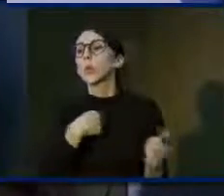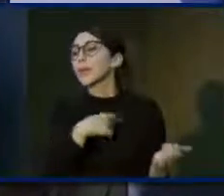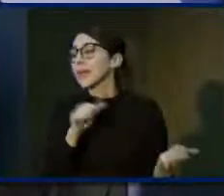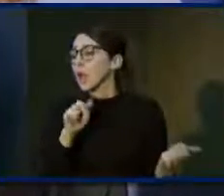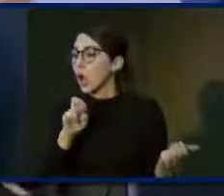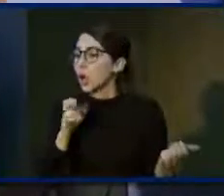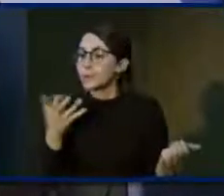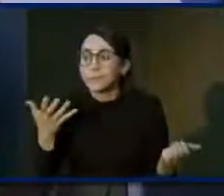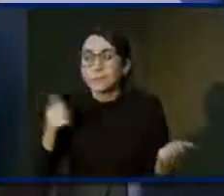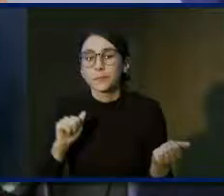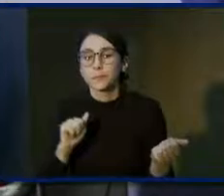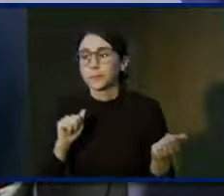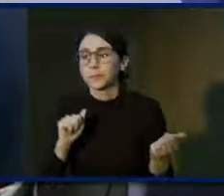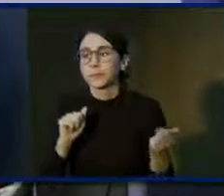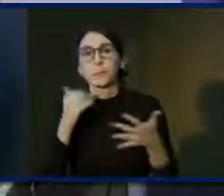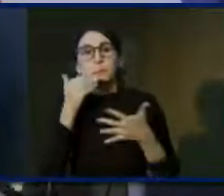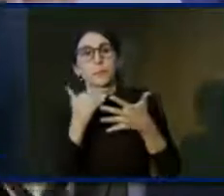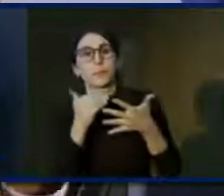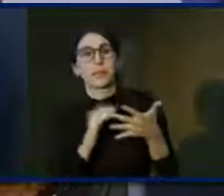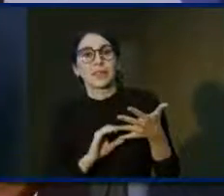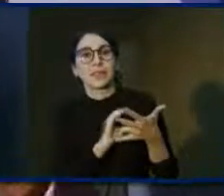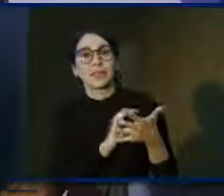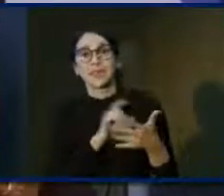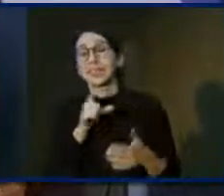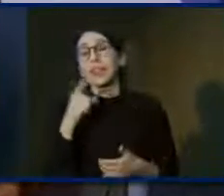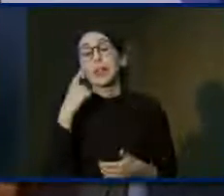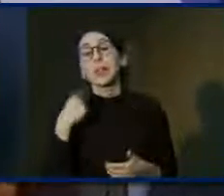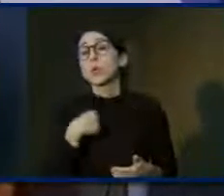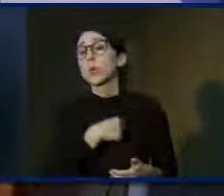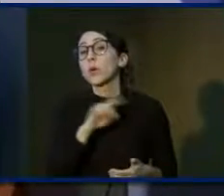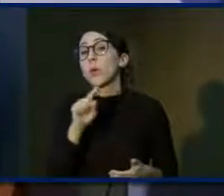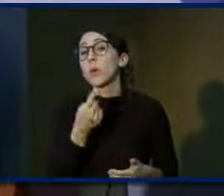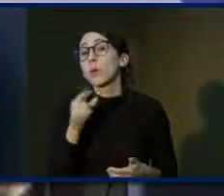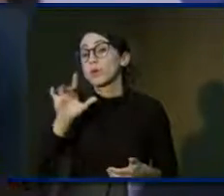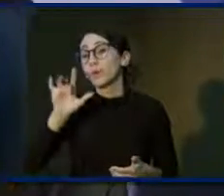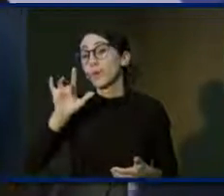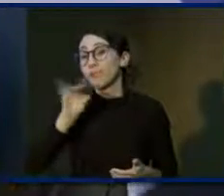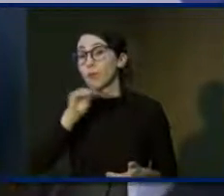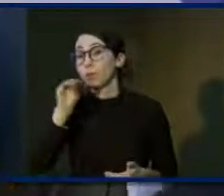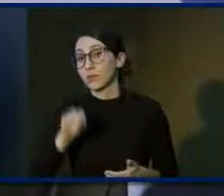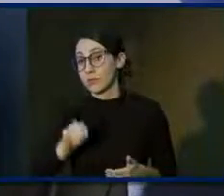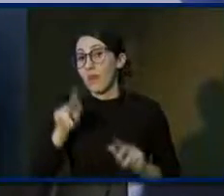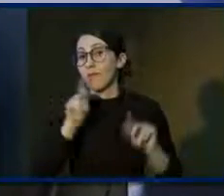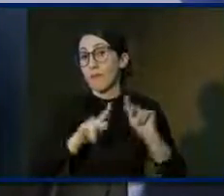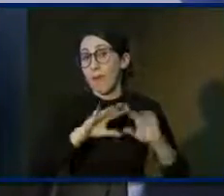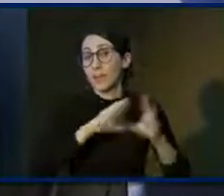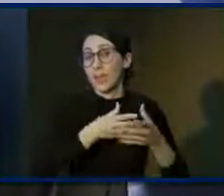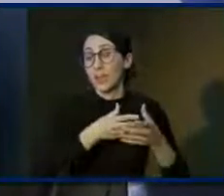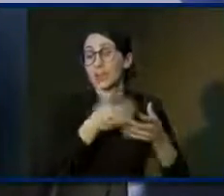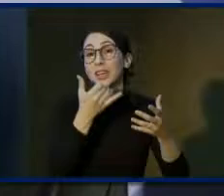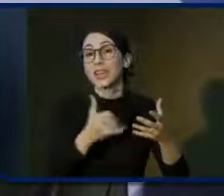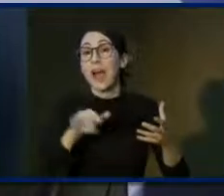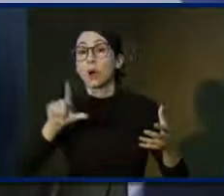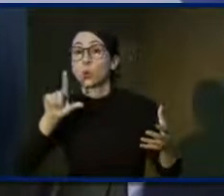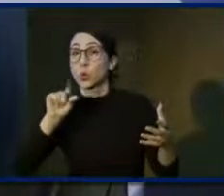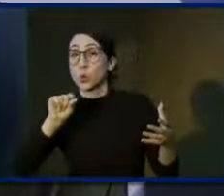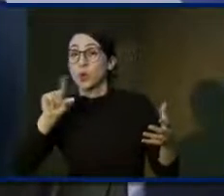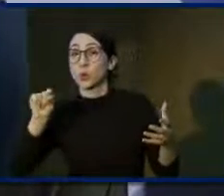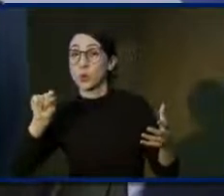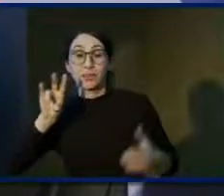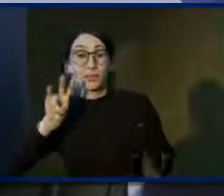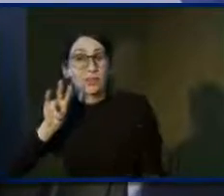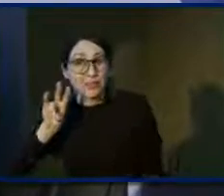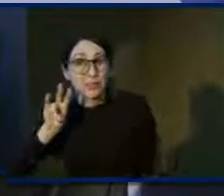States. If you go back to the 1960 census, we're only 0.5% of the population. You fast forward to 2020, we're about 7% of the population now,